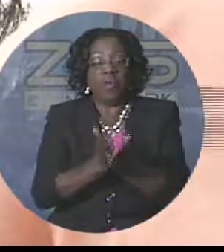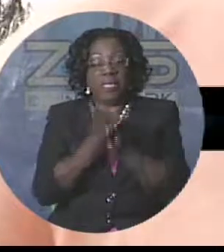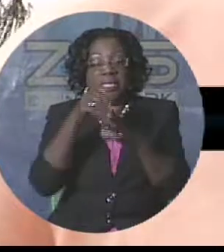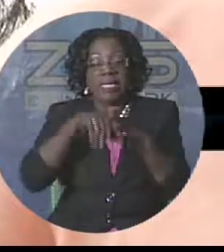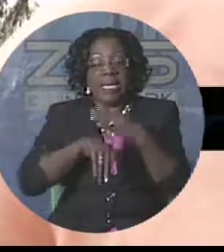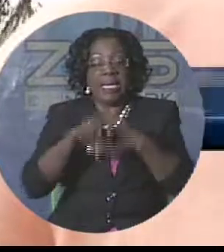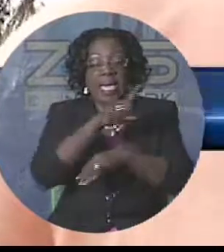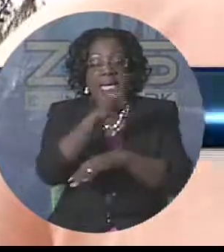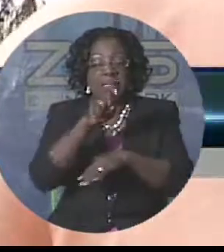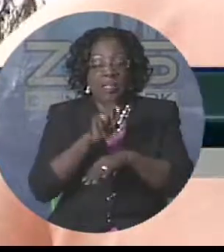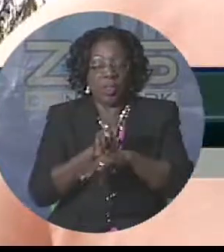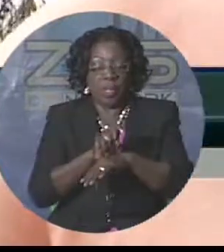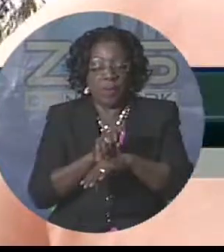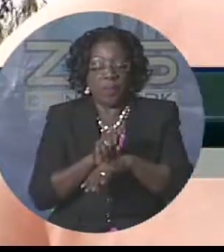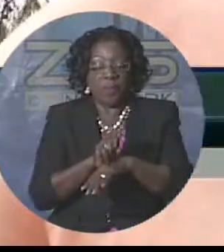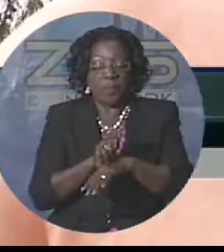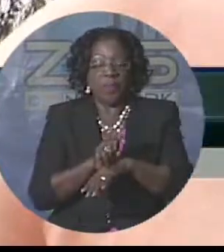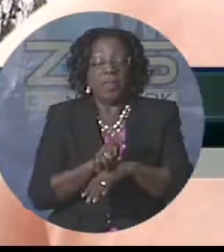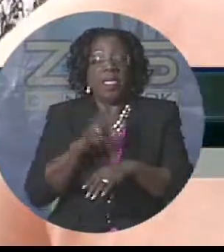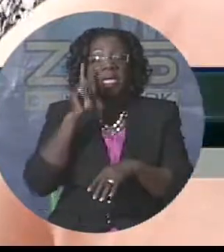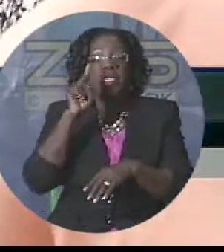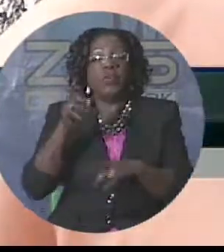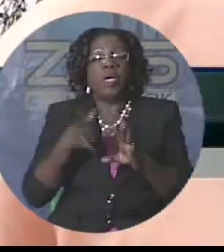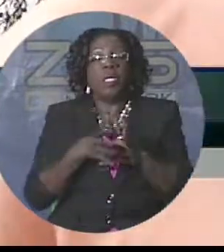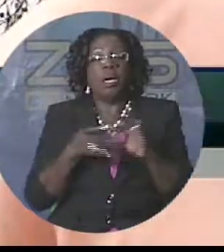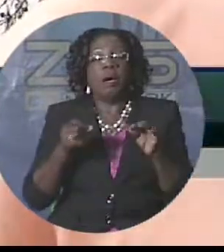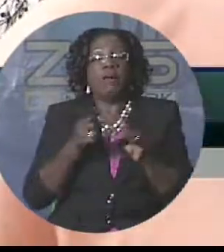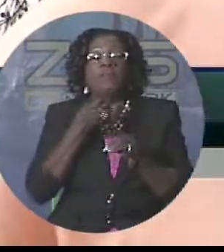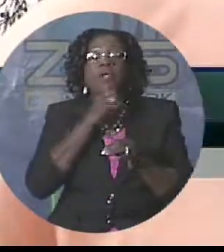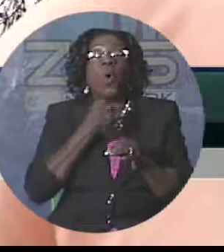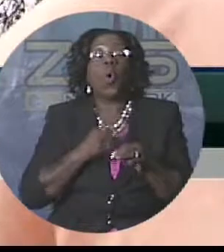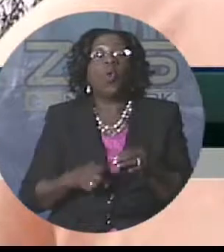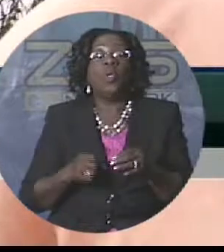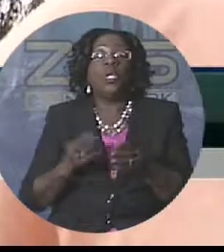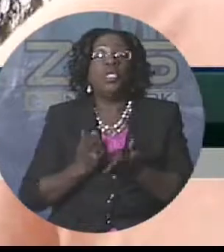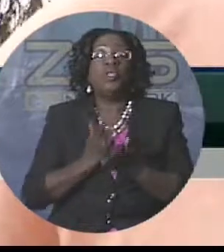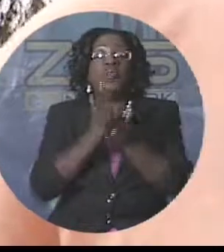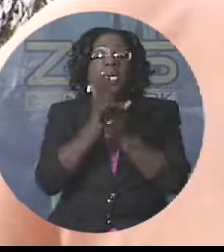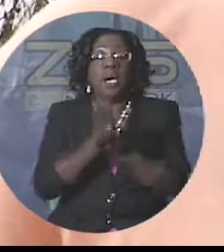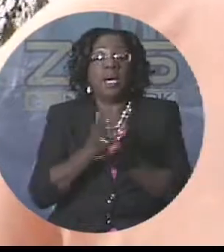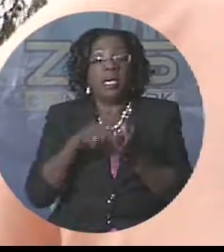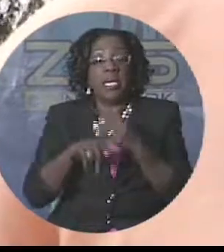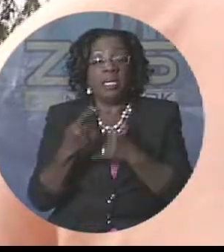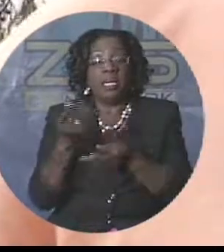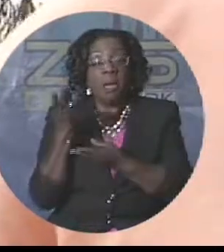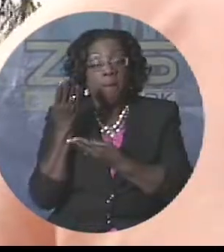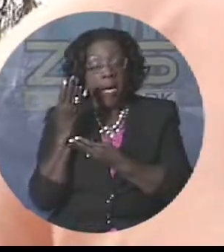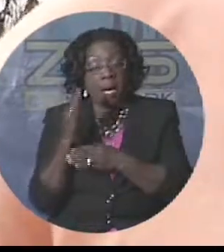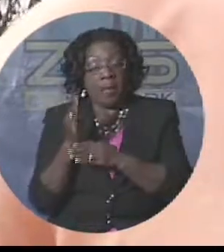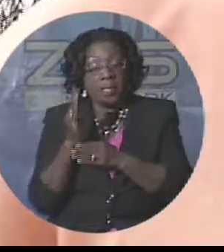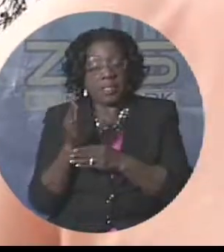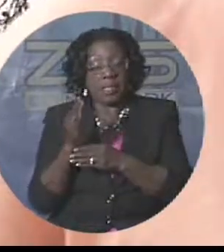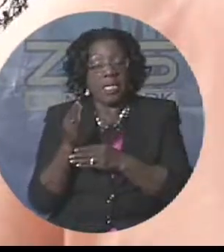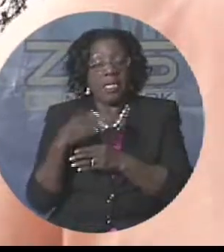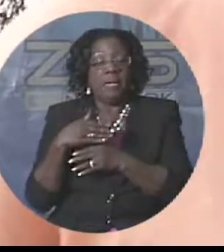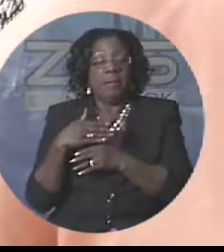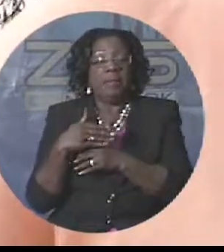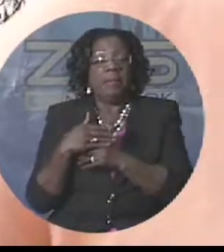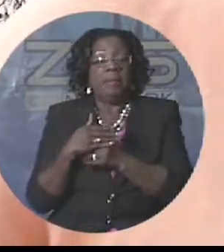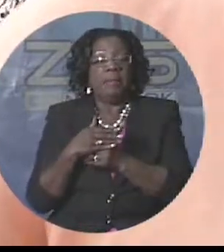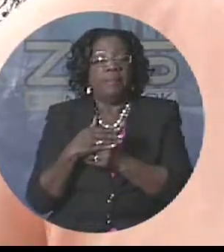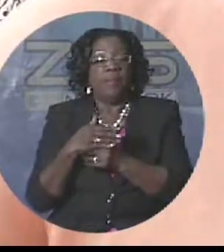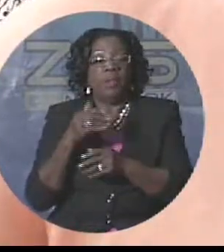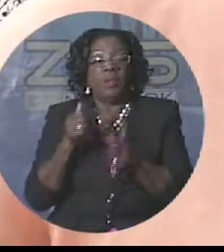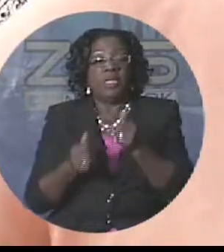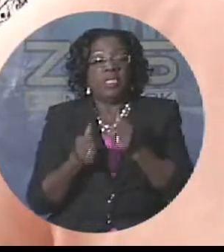certainly considered one of the oldest regatta in the Bahamas, behind the Mangrove Key Regatta,